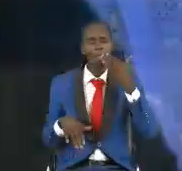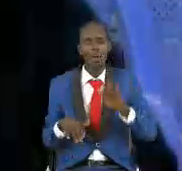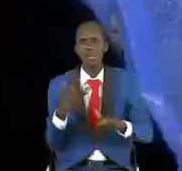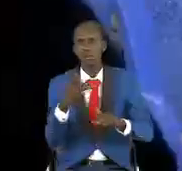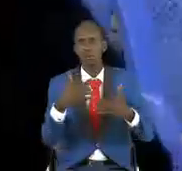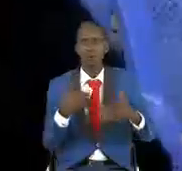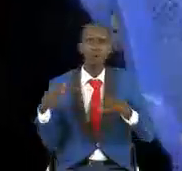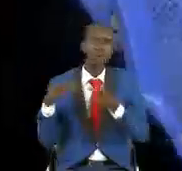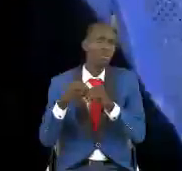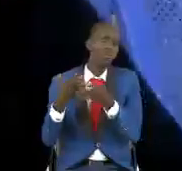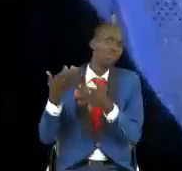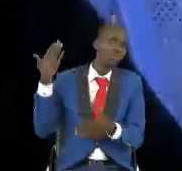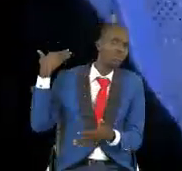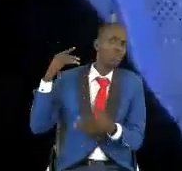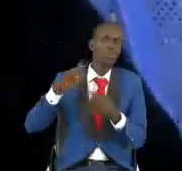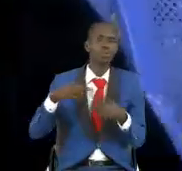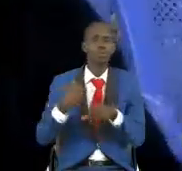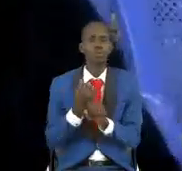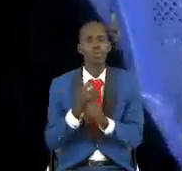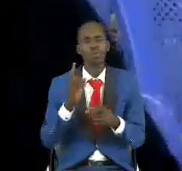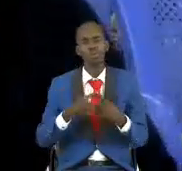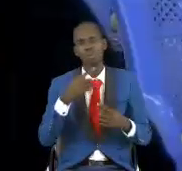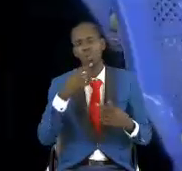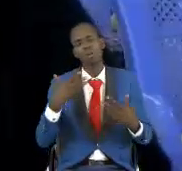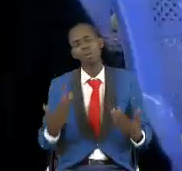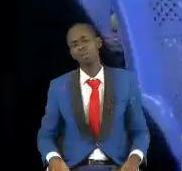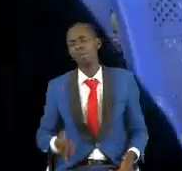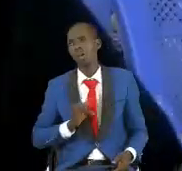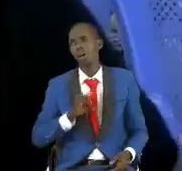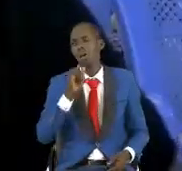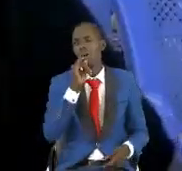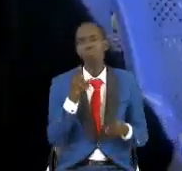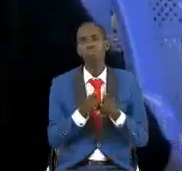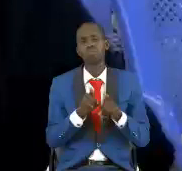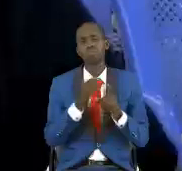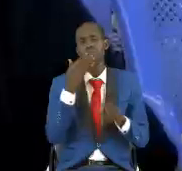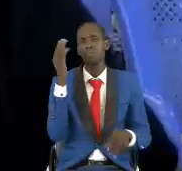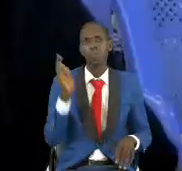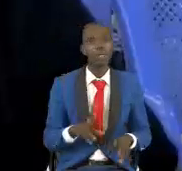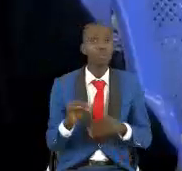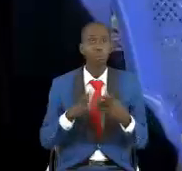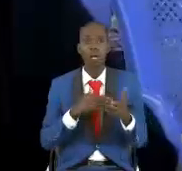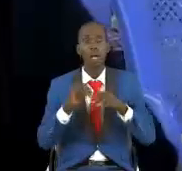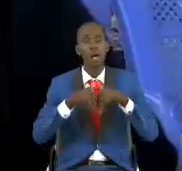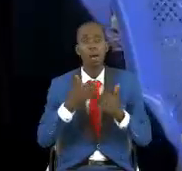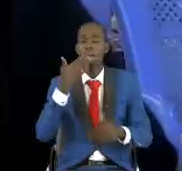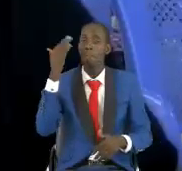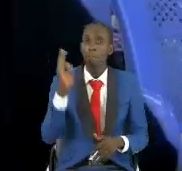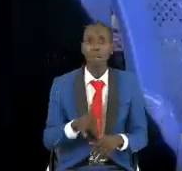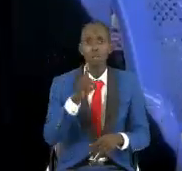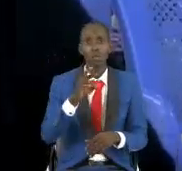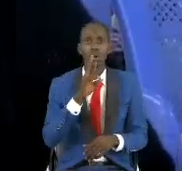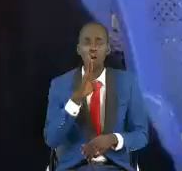know, slack back and say, I'm too bad. You are not too bad. No matter how bad you are, and no matter